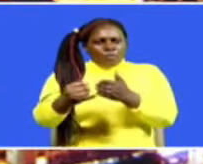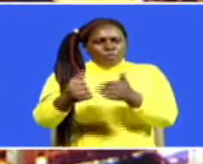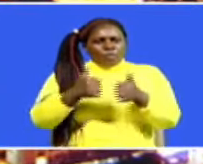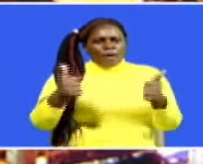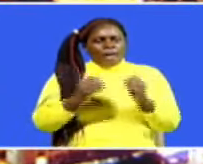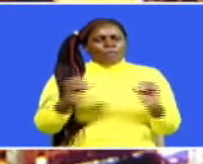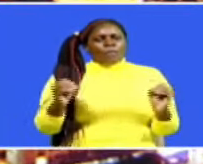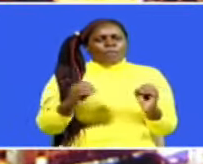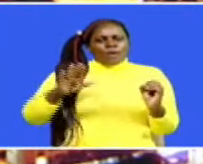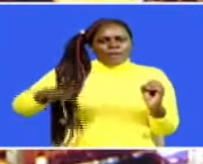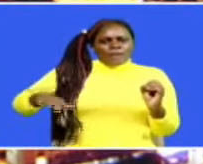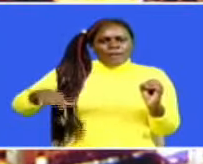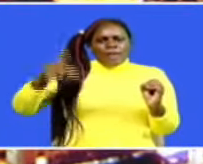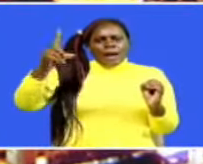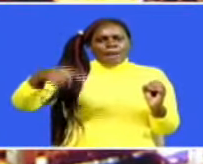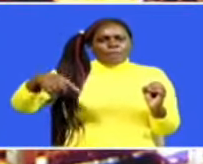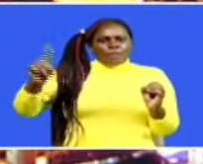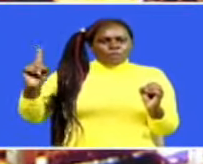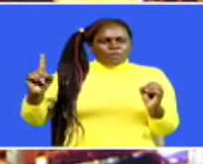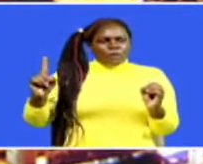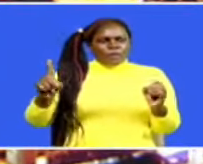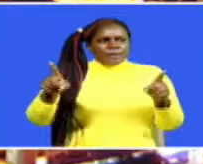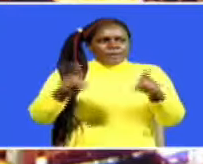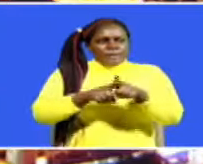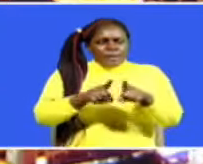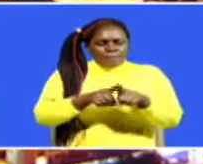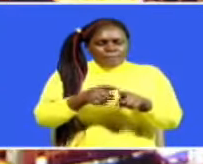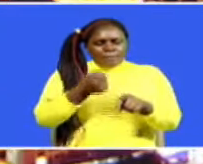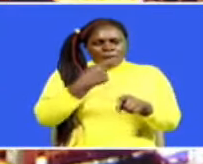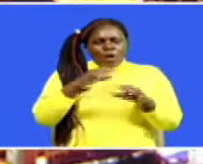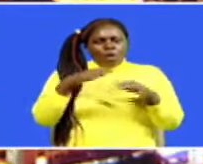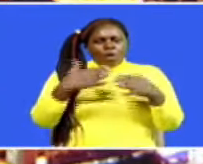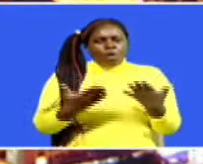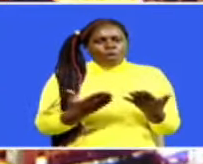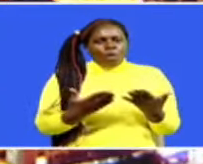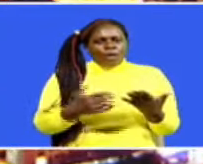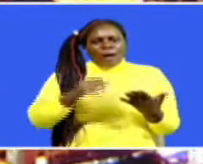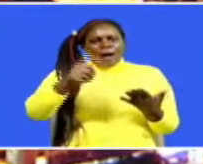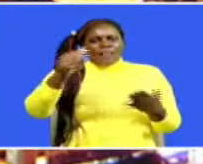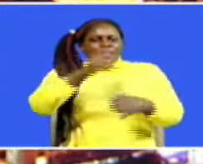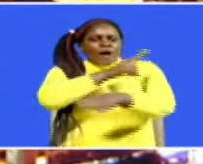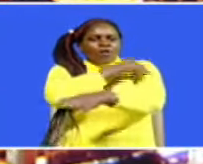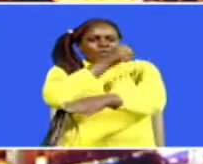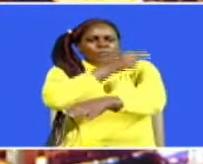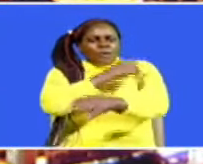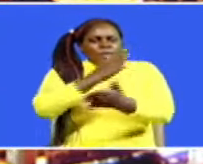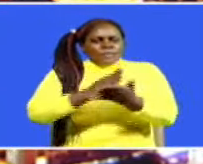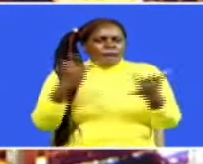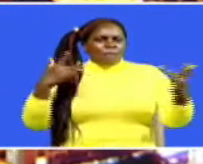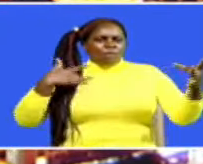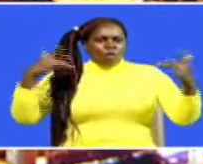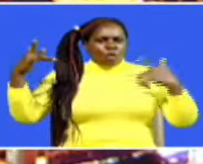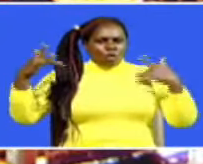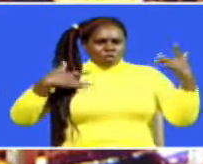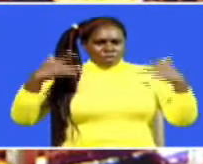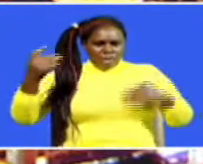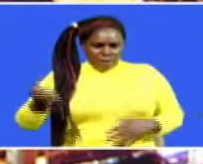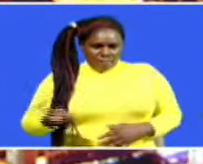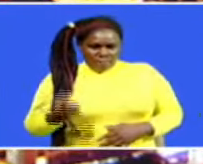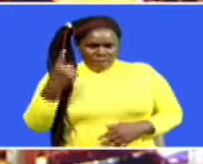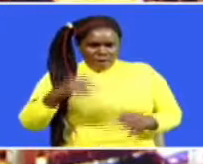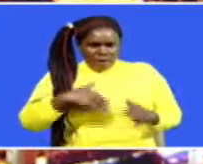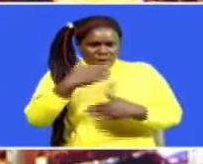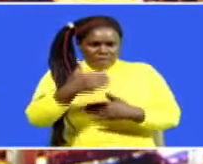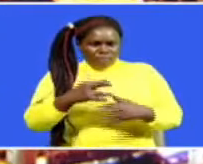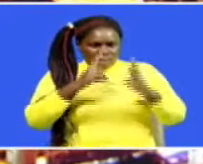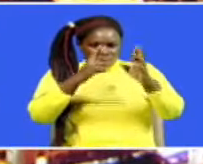the delayed approval to teachers for advanced treatment or to have treatment in other hospitals are some of the concerns raised, as our